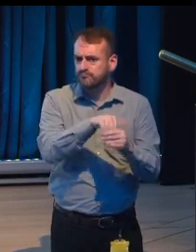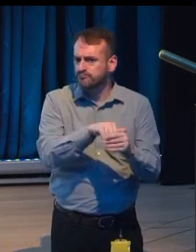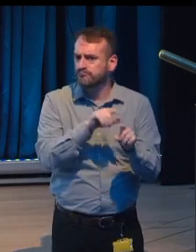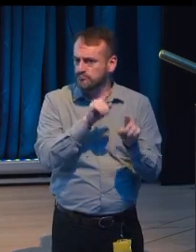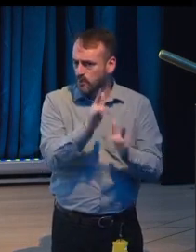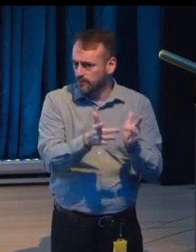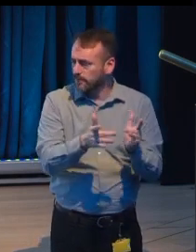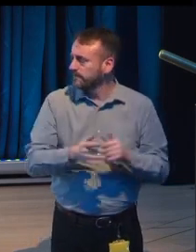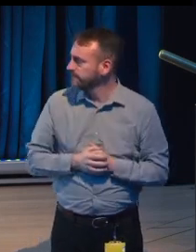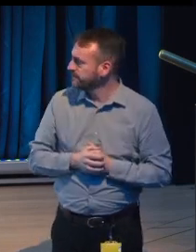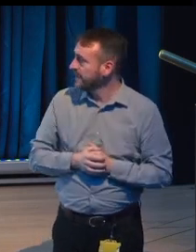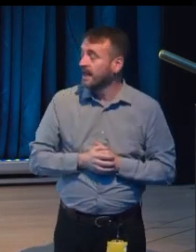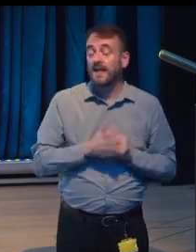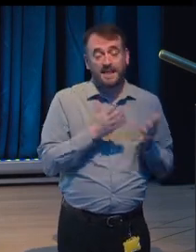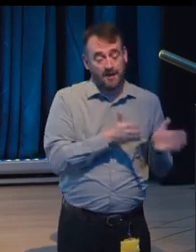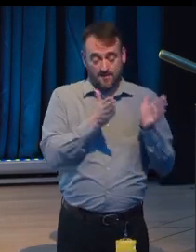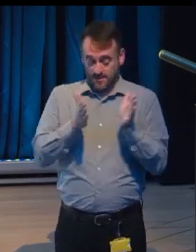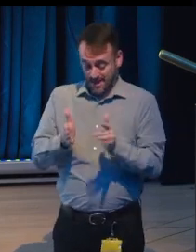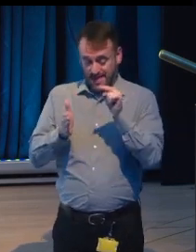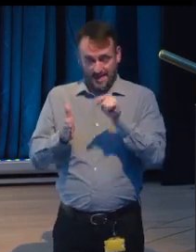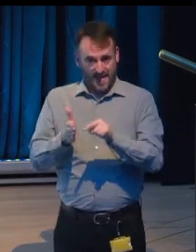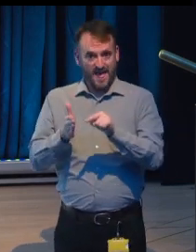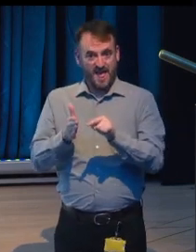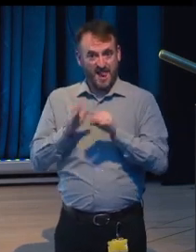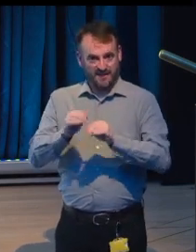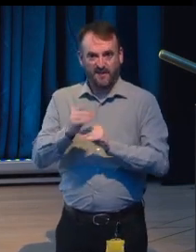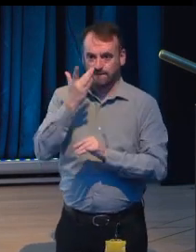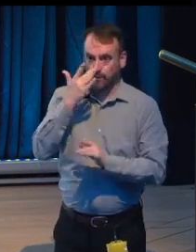So I'm now going to move on to the lesson I started telling you about. There